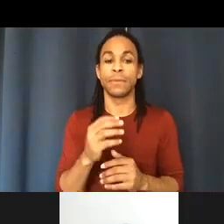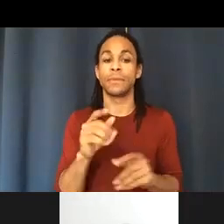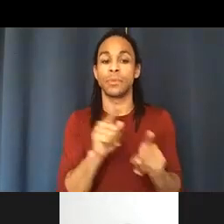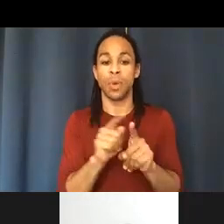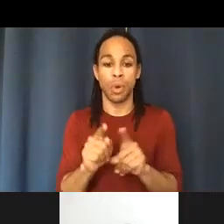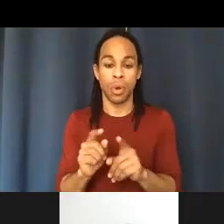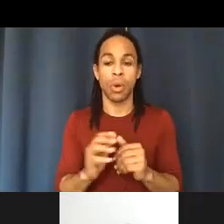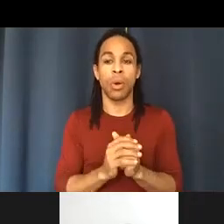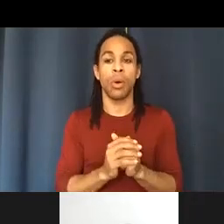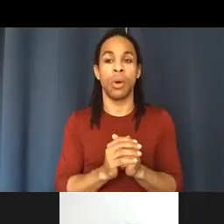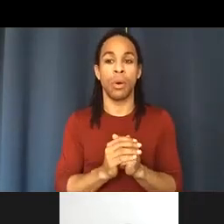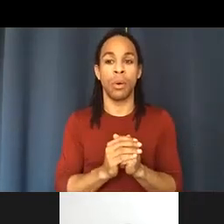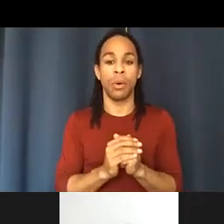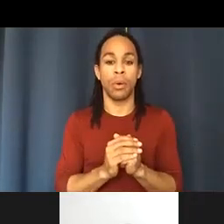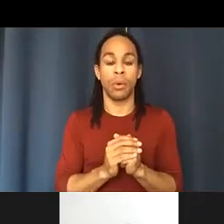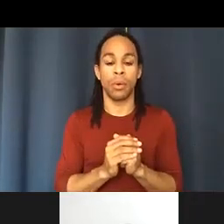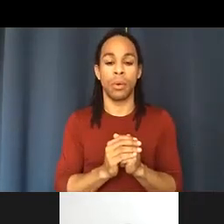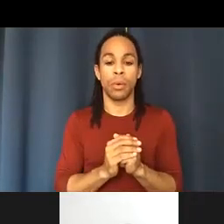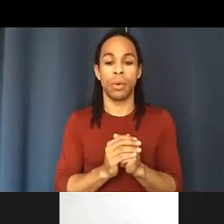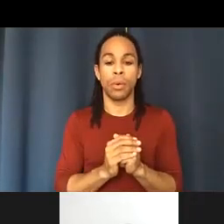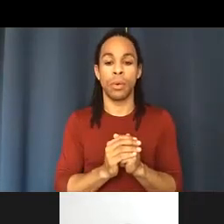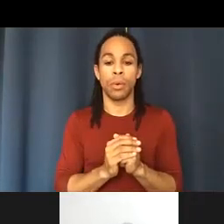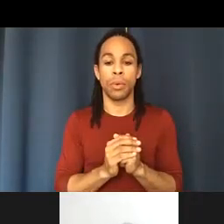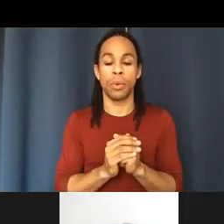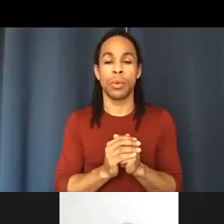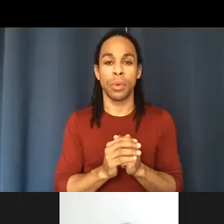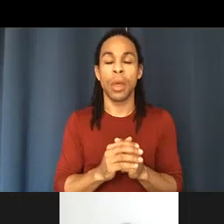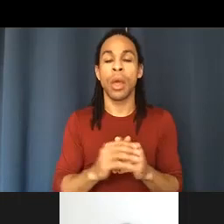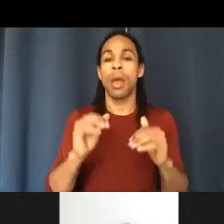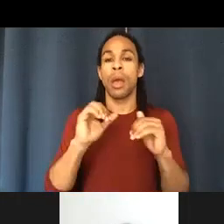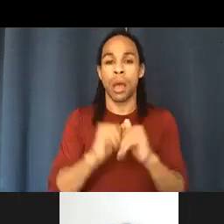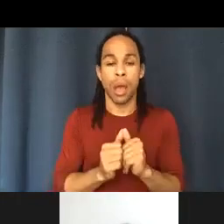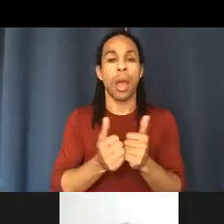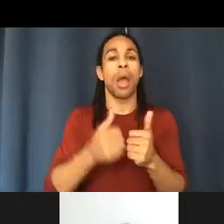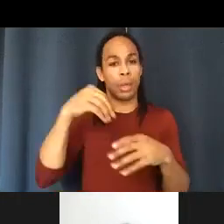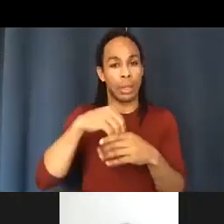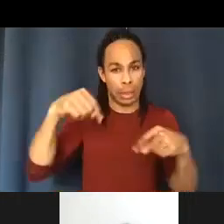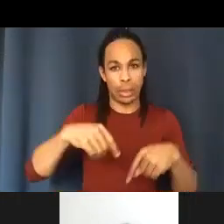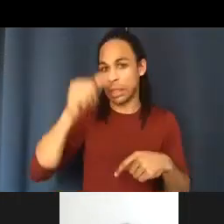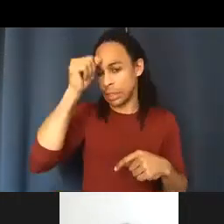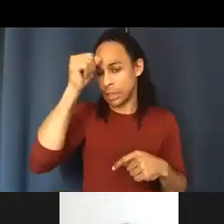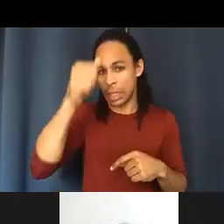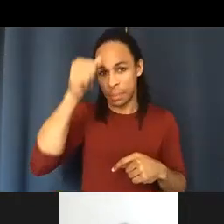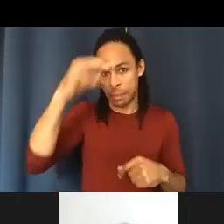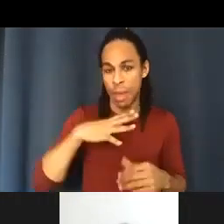what we see in India, that 70%